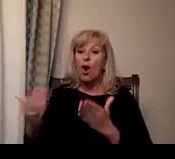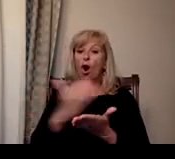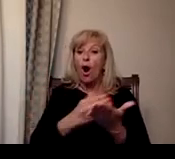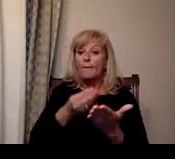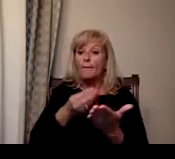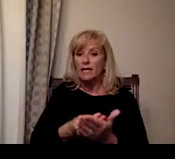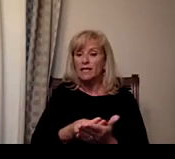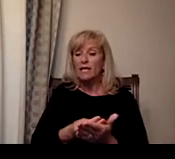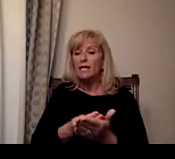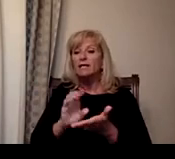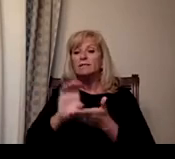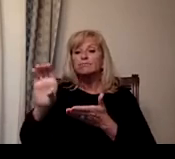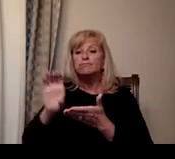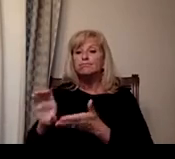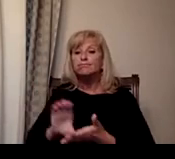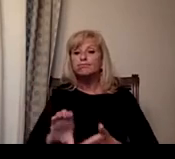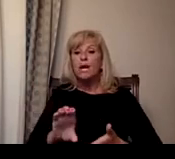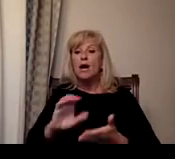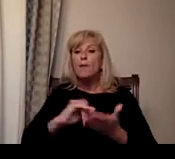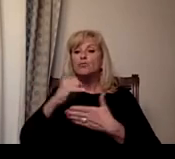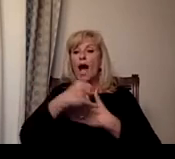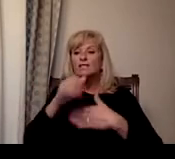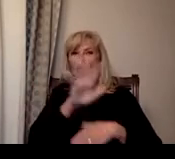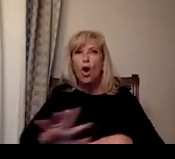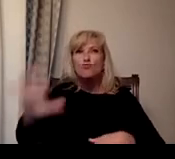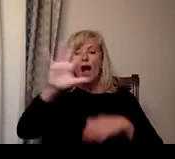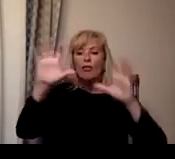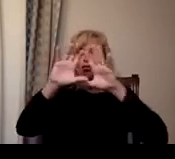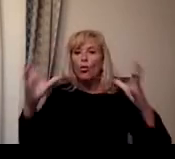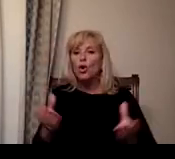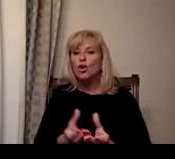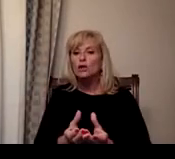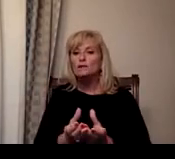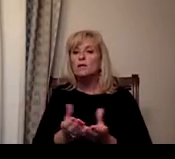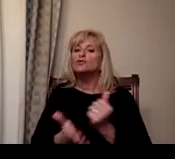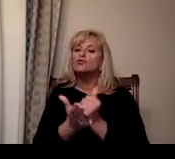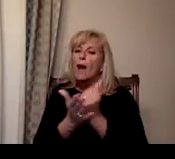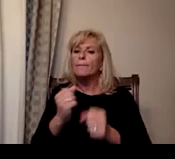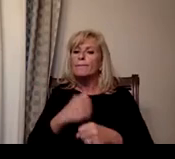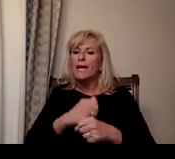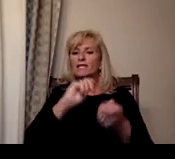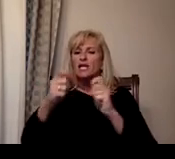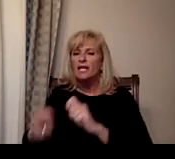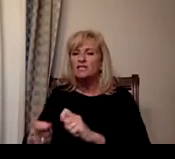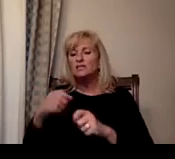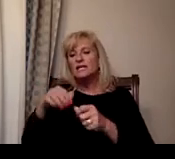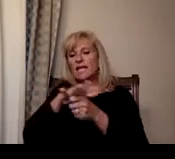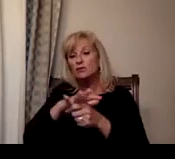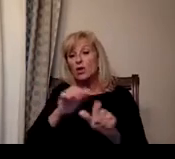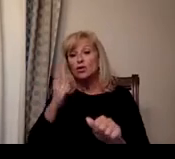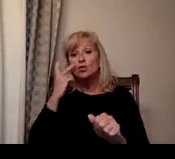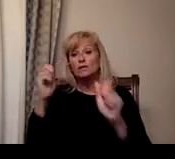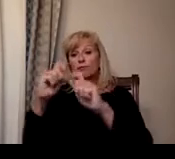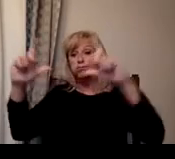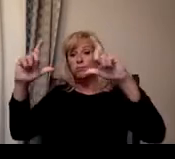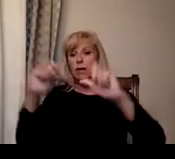go towards different projects around the world to help activate change in a couple of major areas. So as you can see, as these